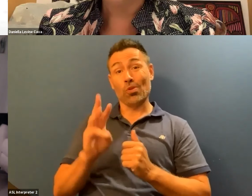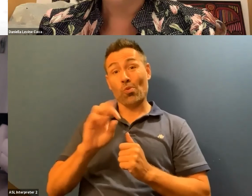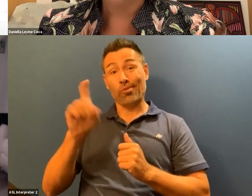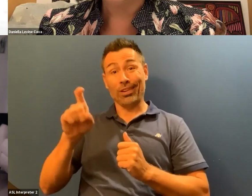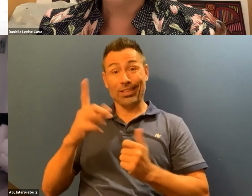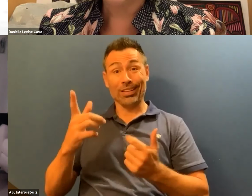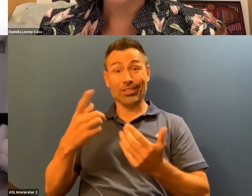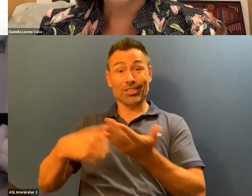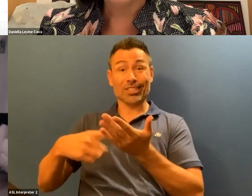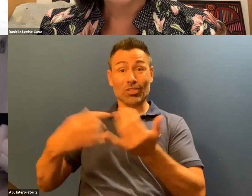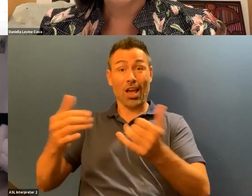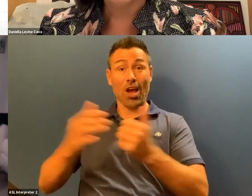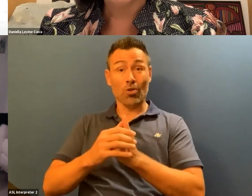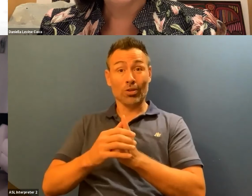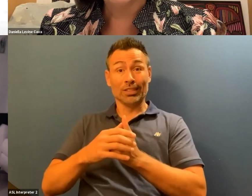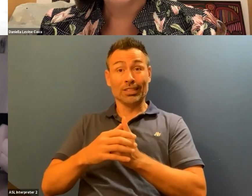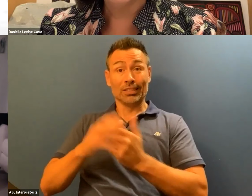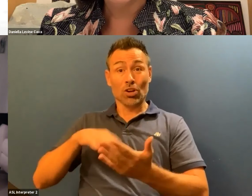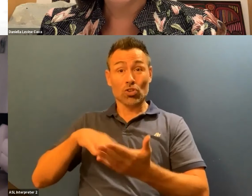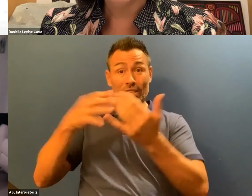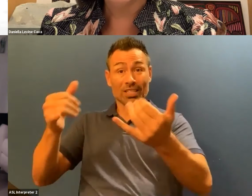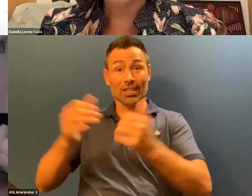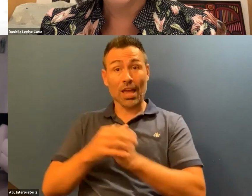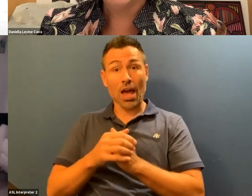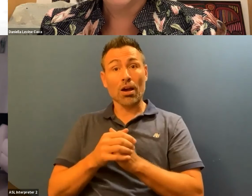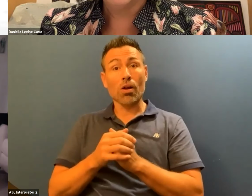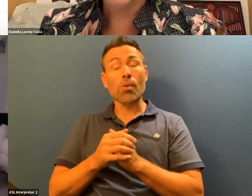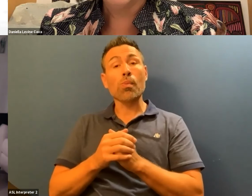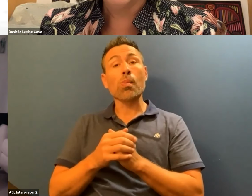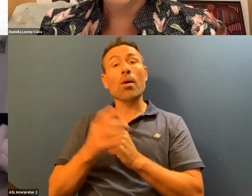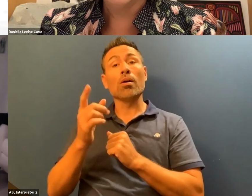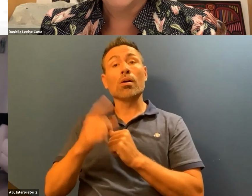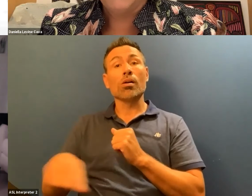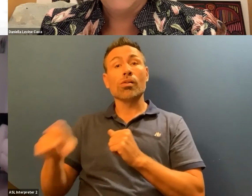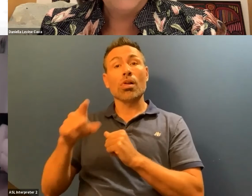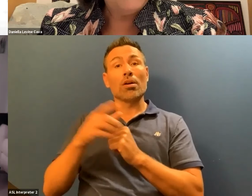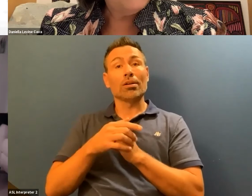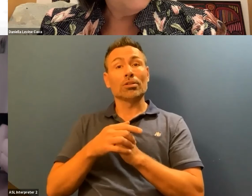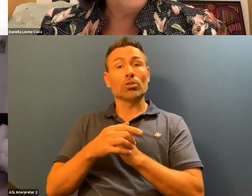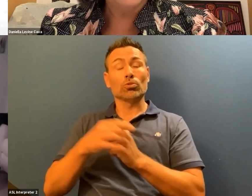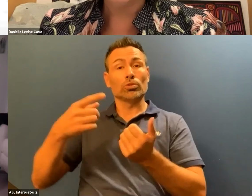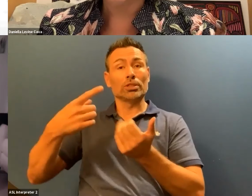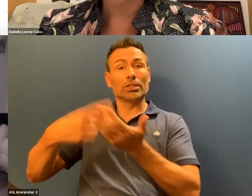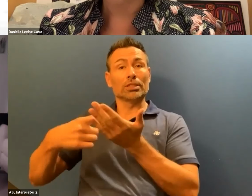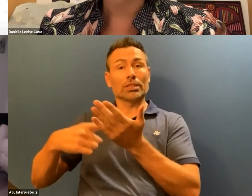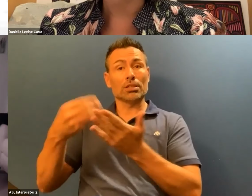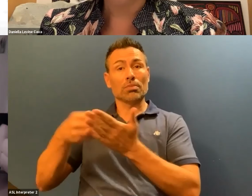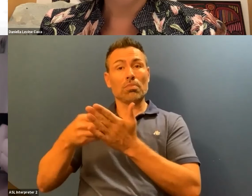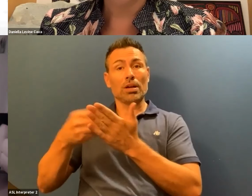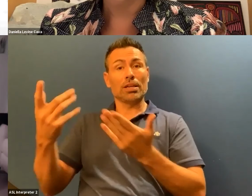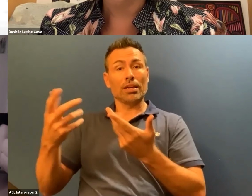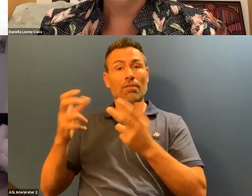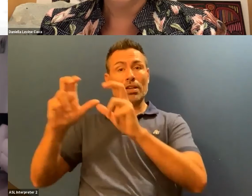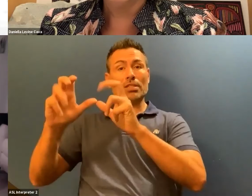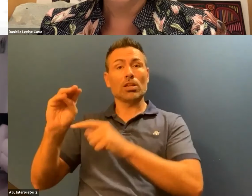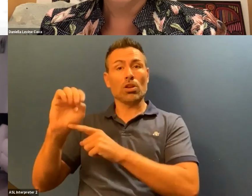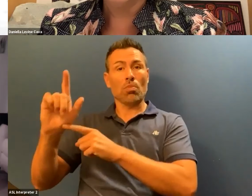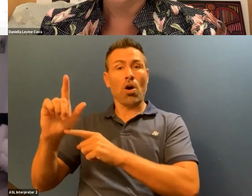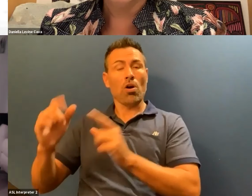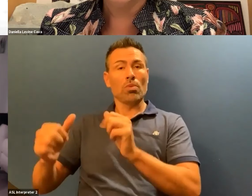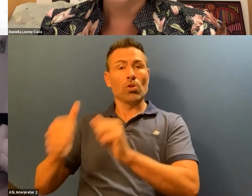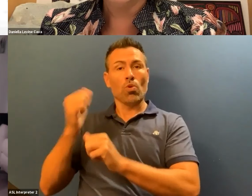that she talks about money being invested in the mall that, quite honestly, won't happen unless the mall's built and they generate their own revenue so that they could go ahead.